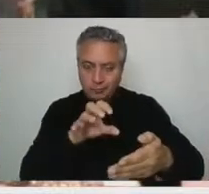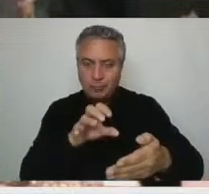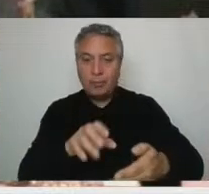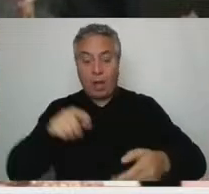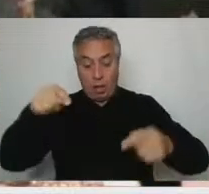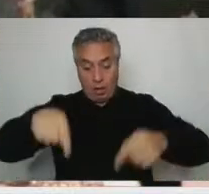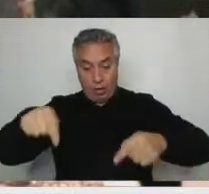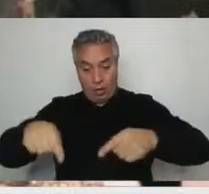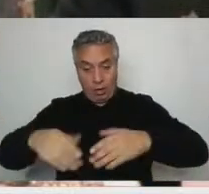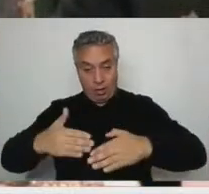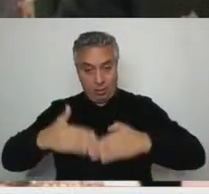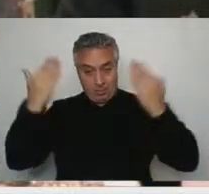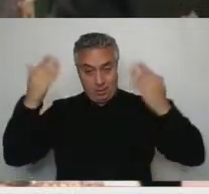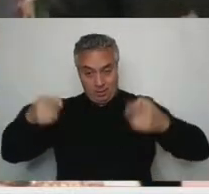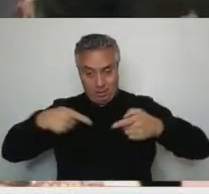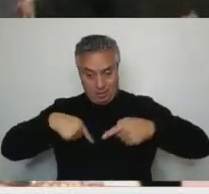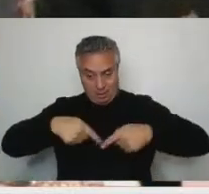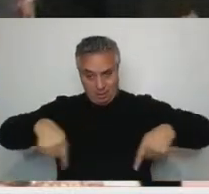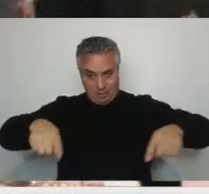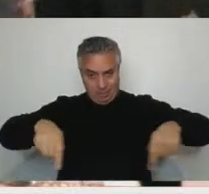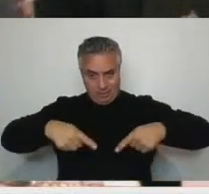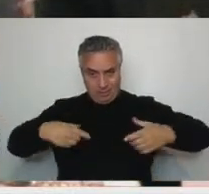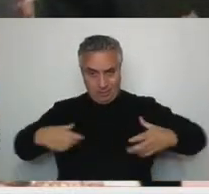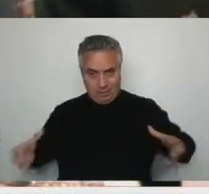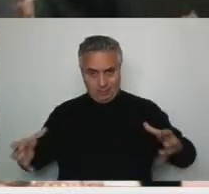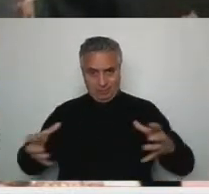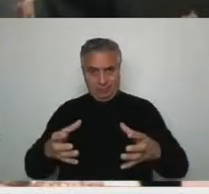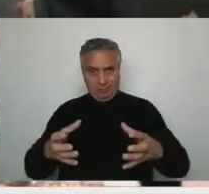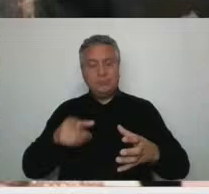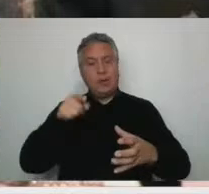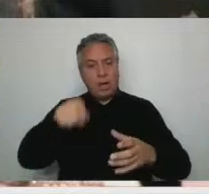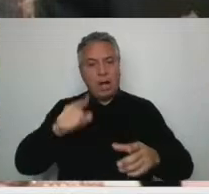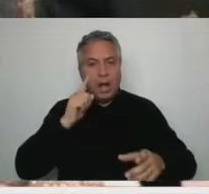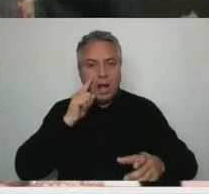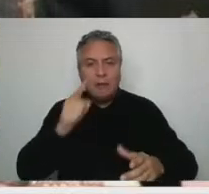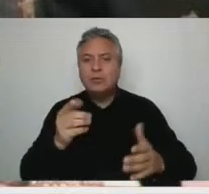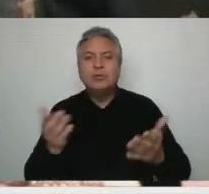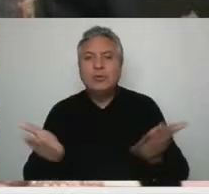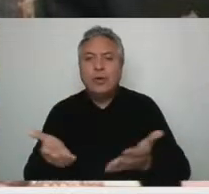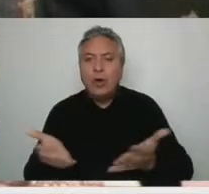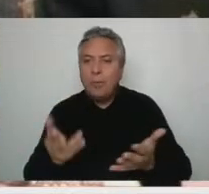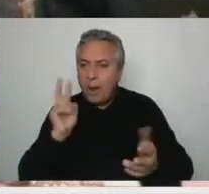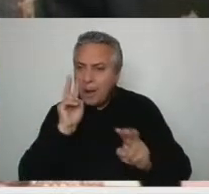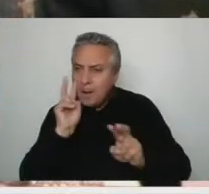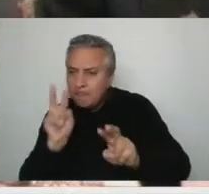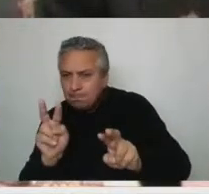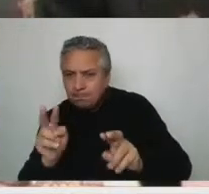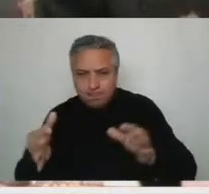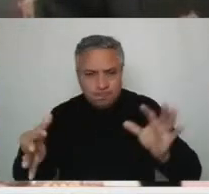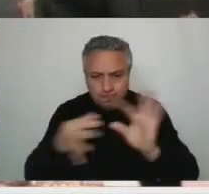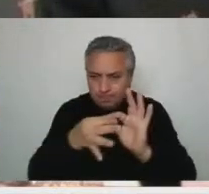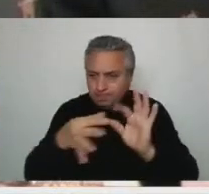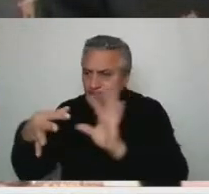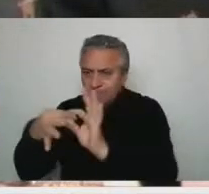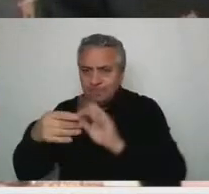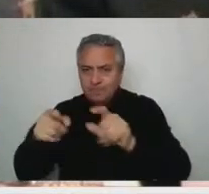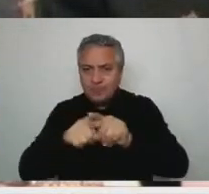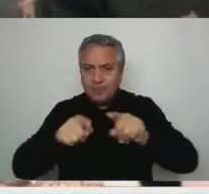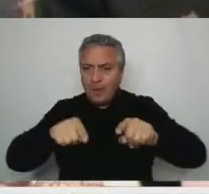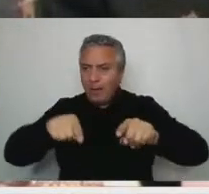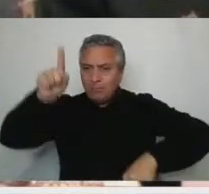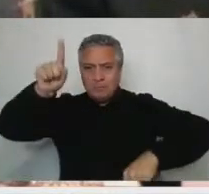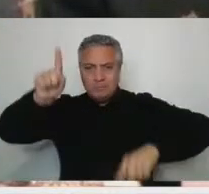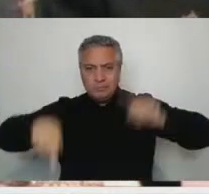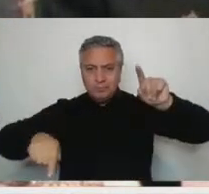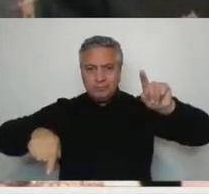panel aims at bringing the relationship between the structural pillars of social